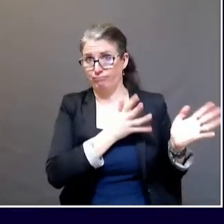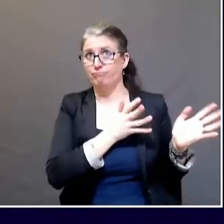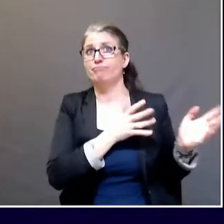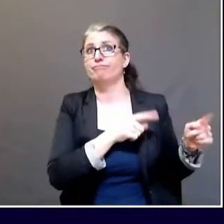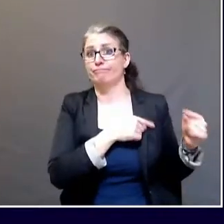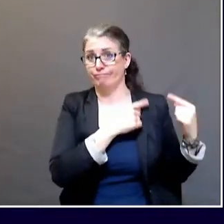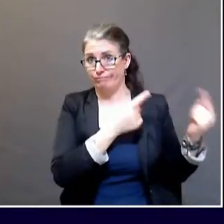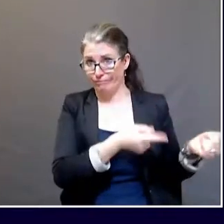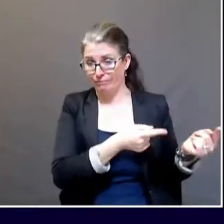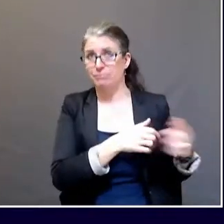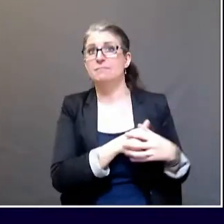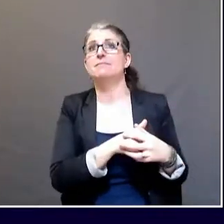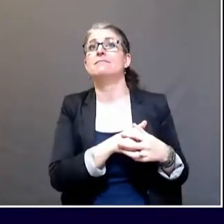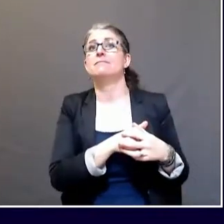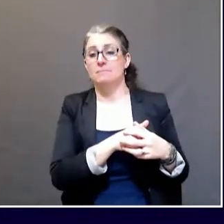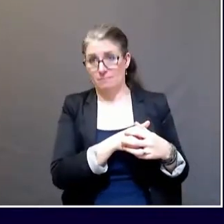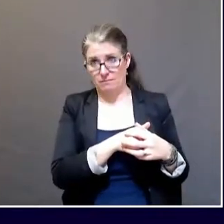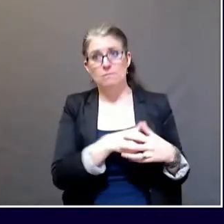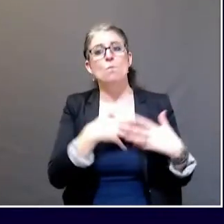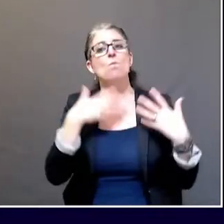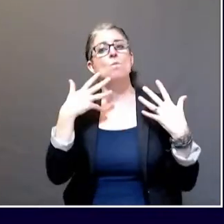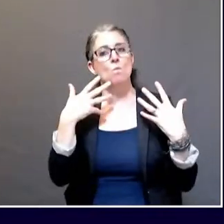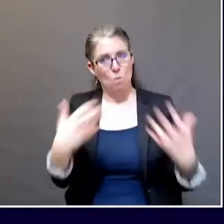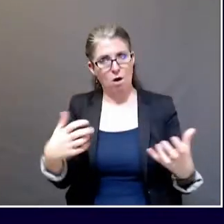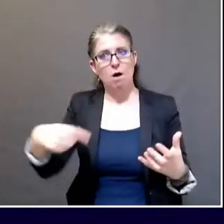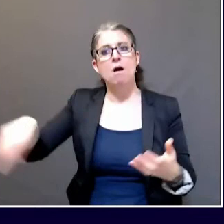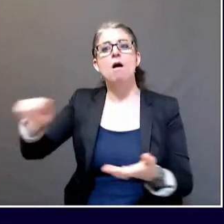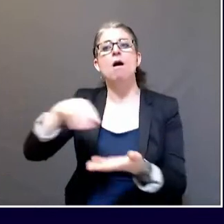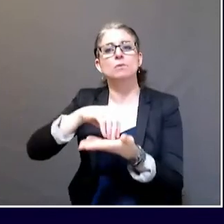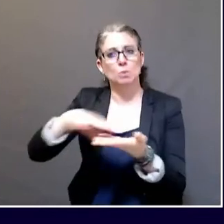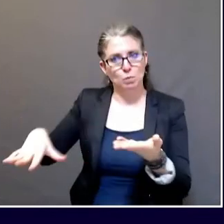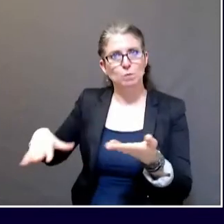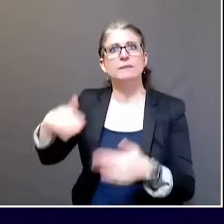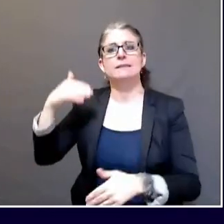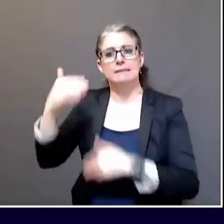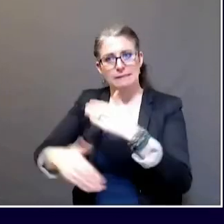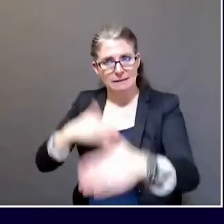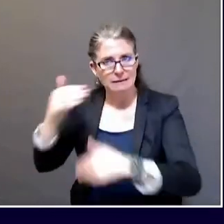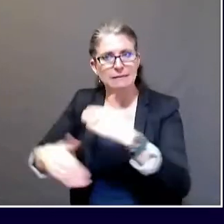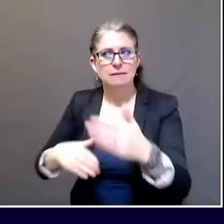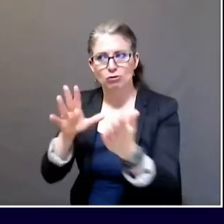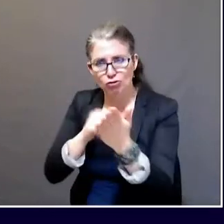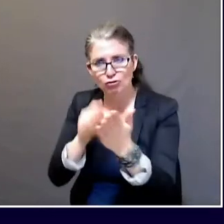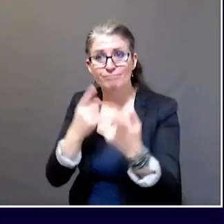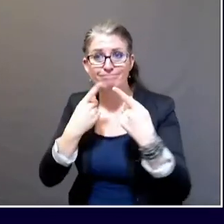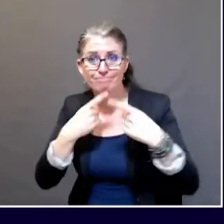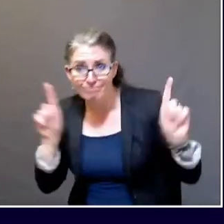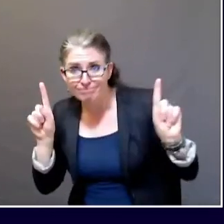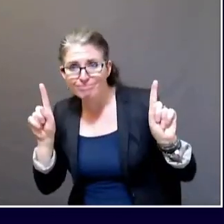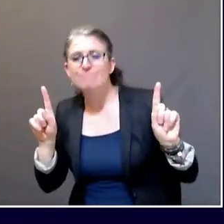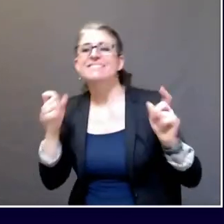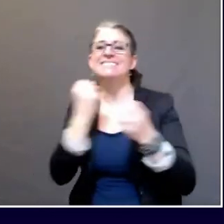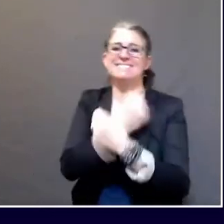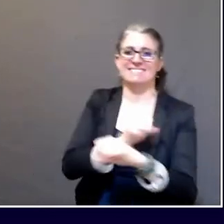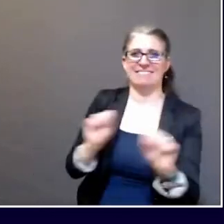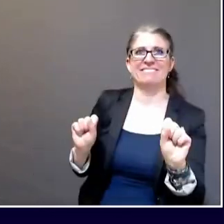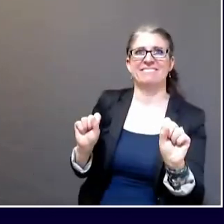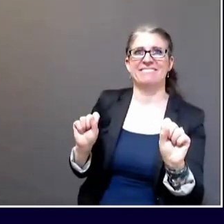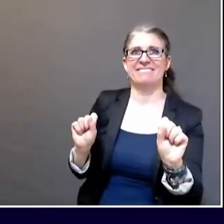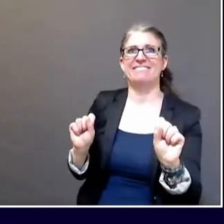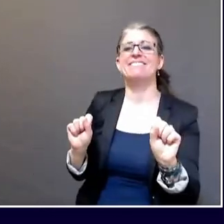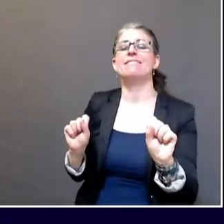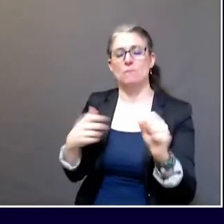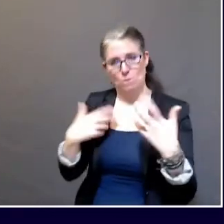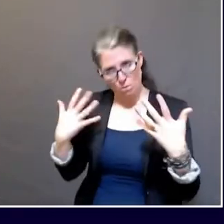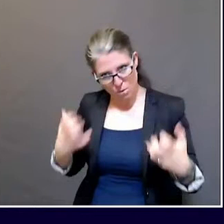children for whom evidence shows in-person learning matters even more, have the opportunity to be in classrooms. That has meant,